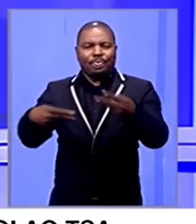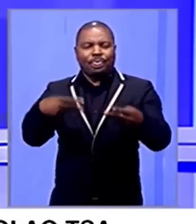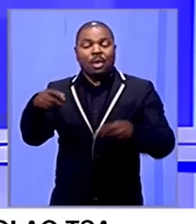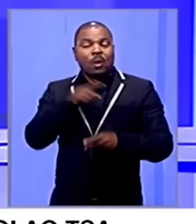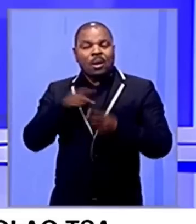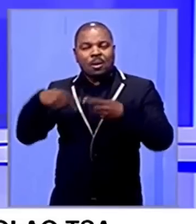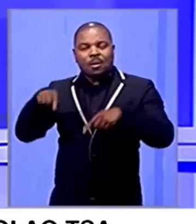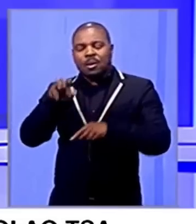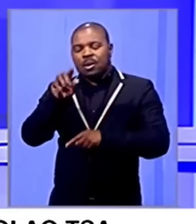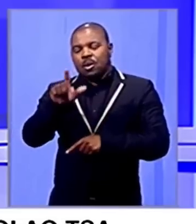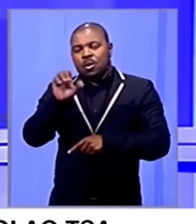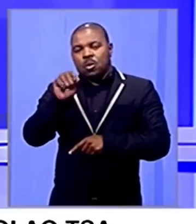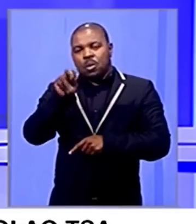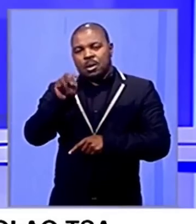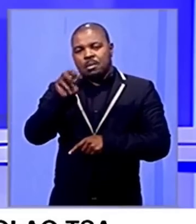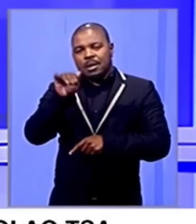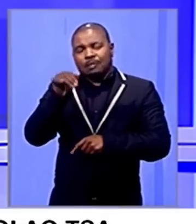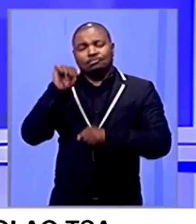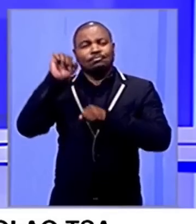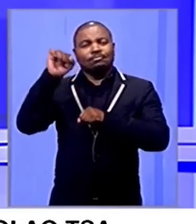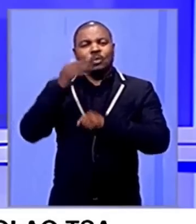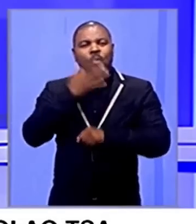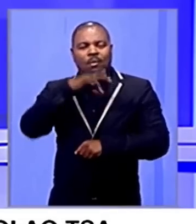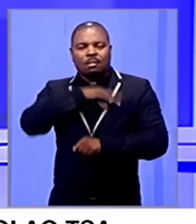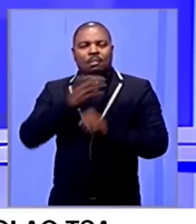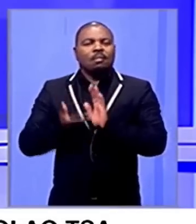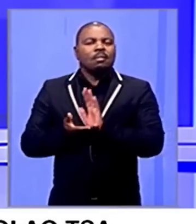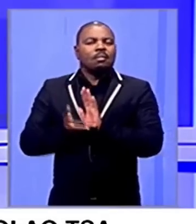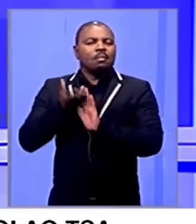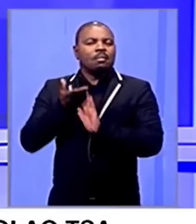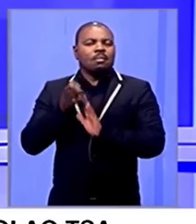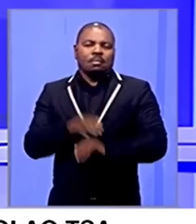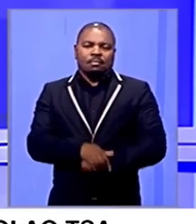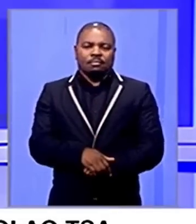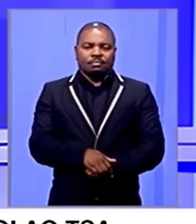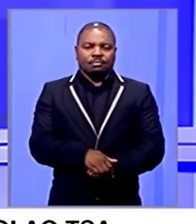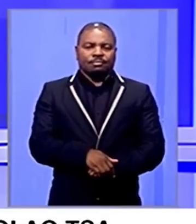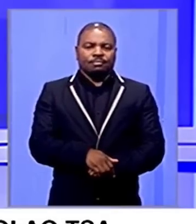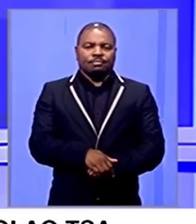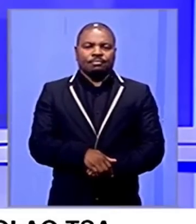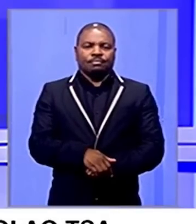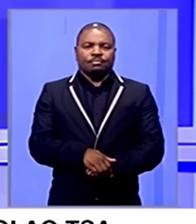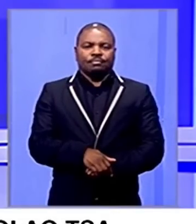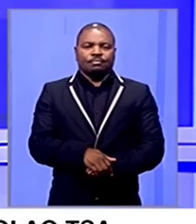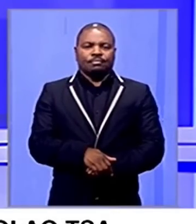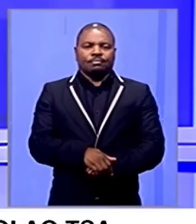ba Longman ba ba neng ba lopa go tlhatlosediwa dituelo.